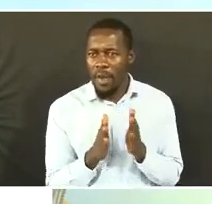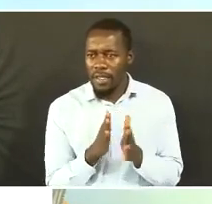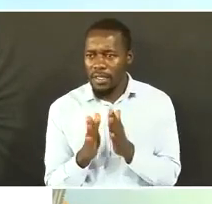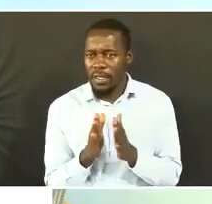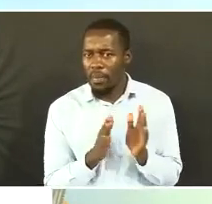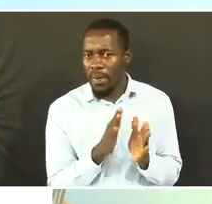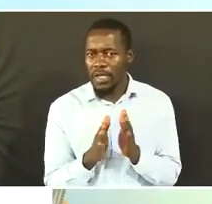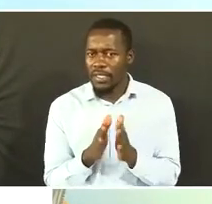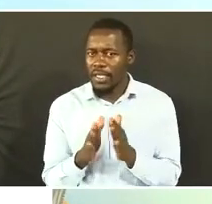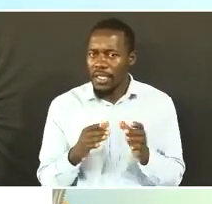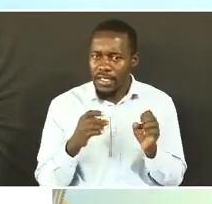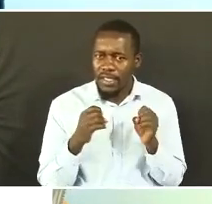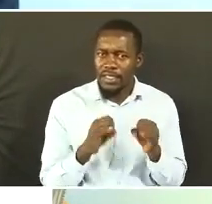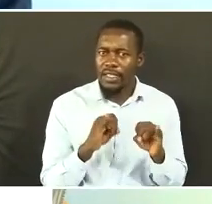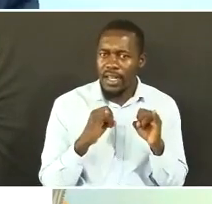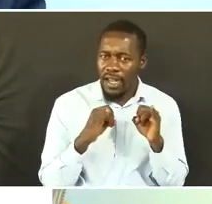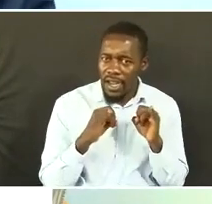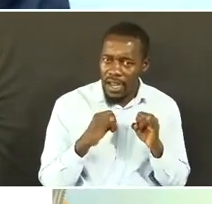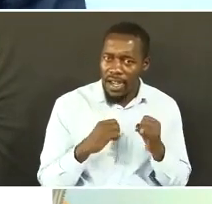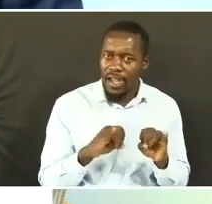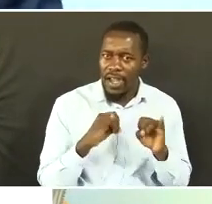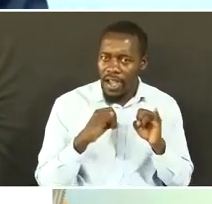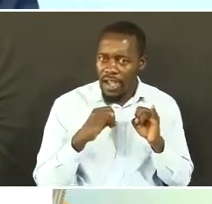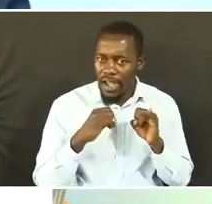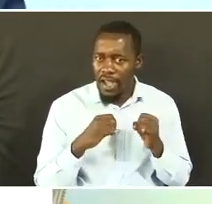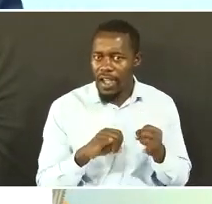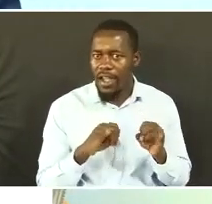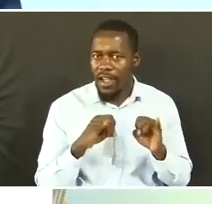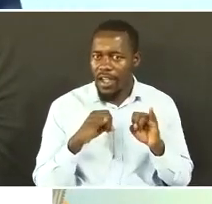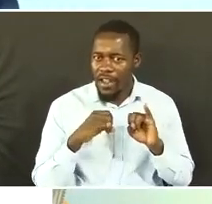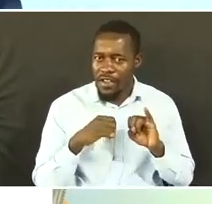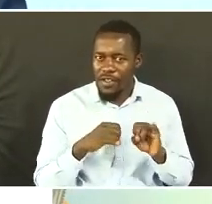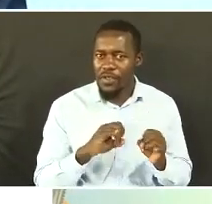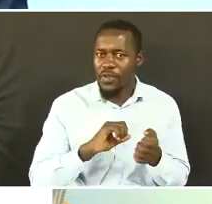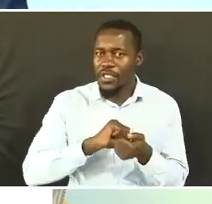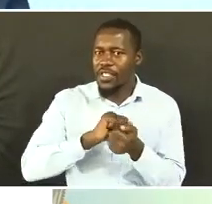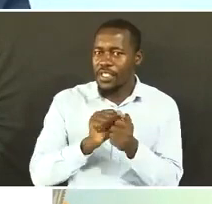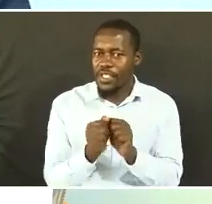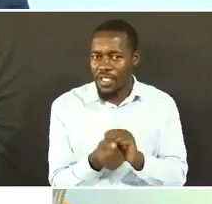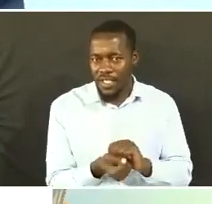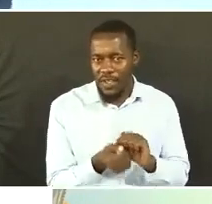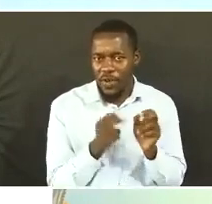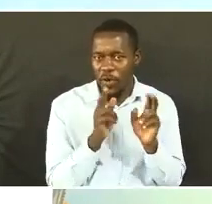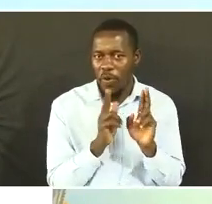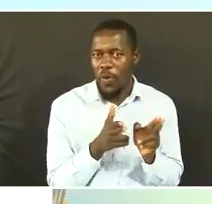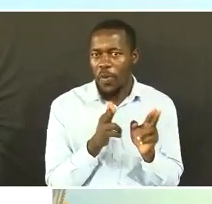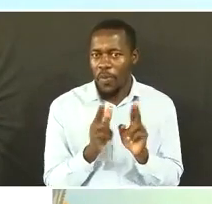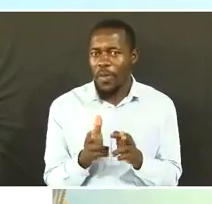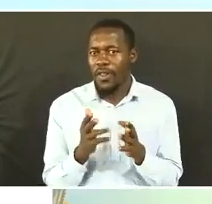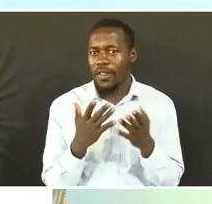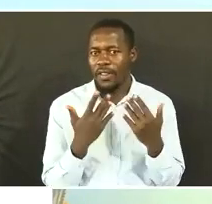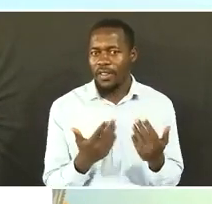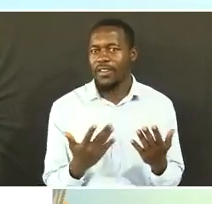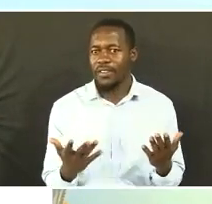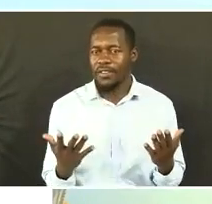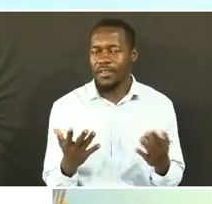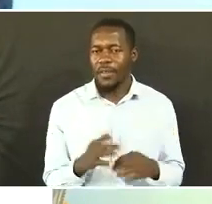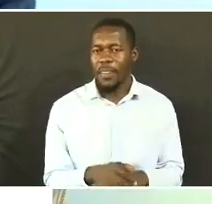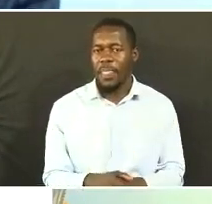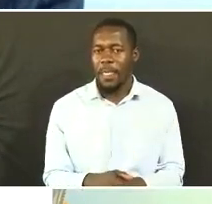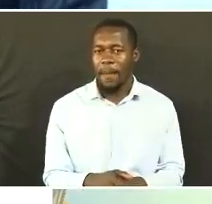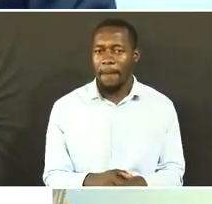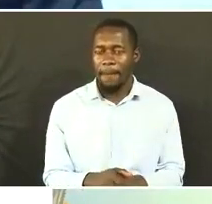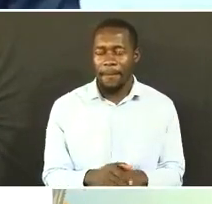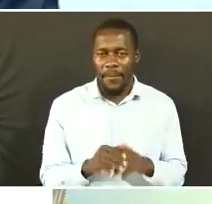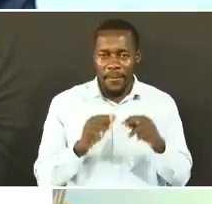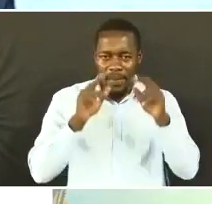and perhaps prove naysayers wrong, back at home wrong, are like ropes of sand. Evil